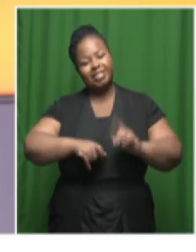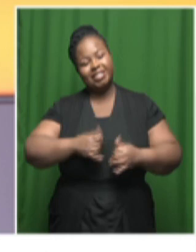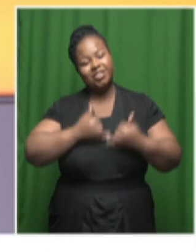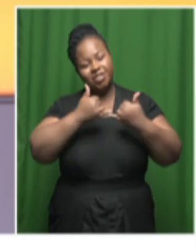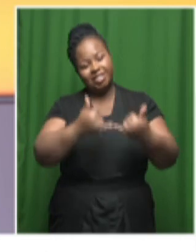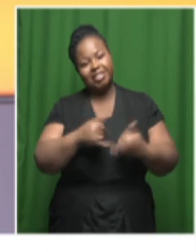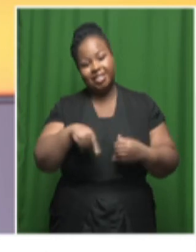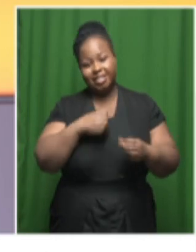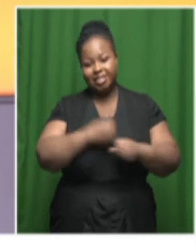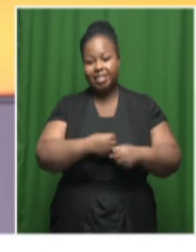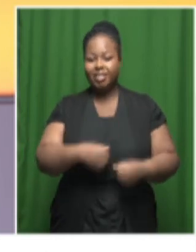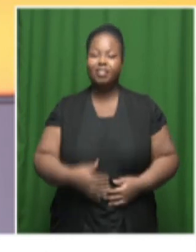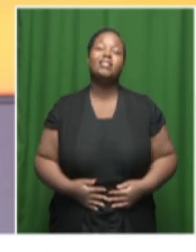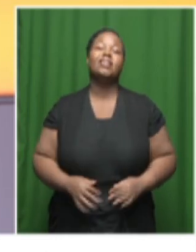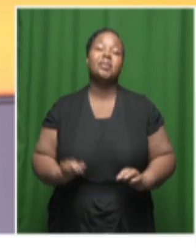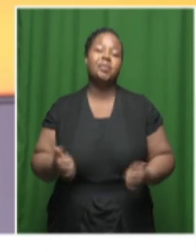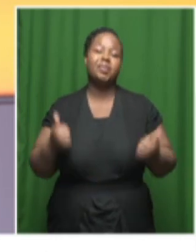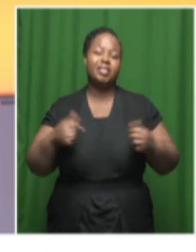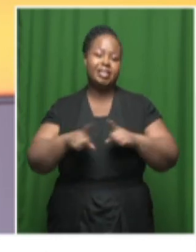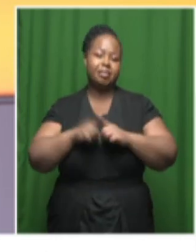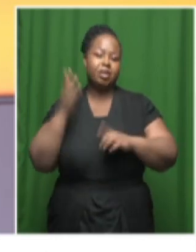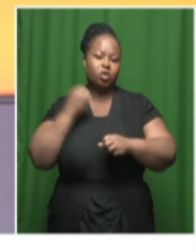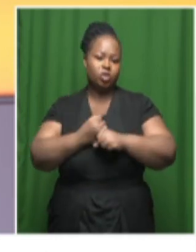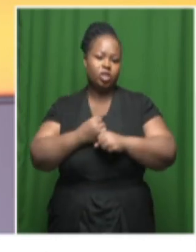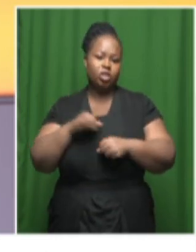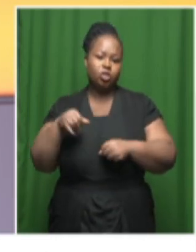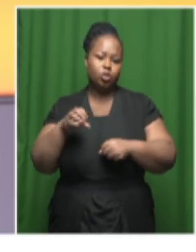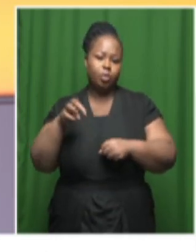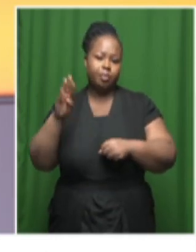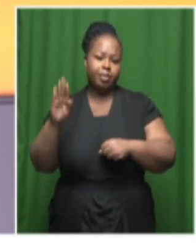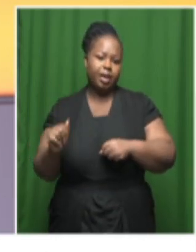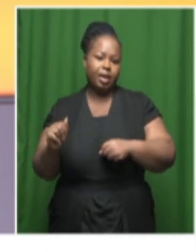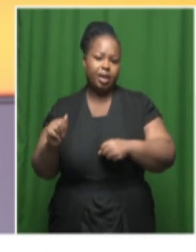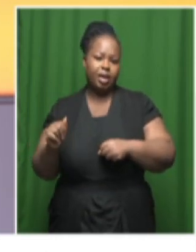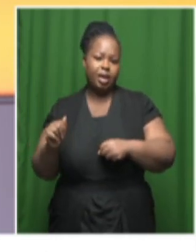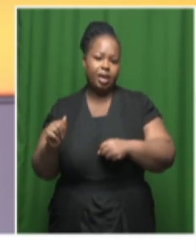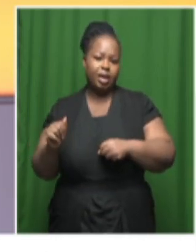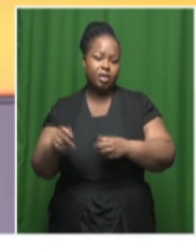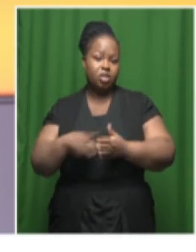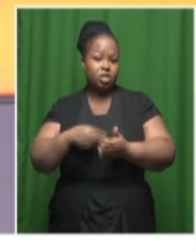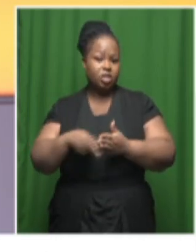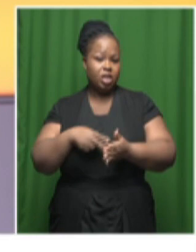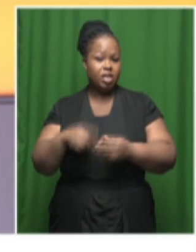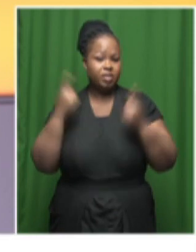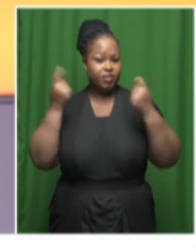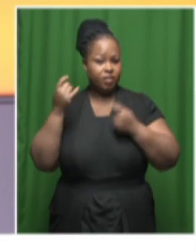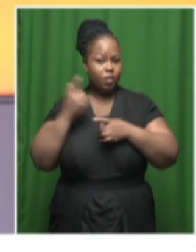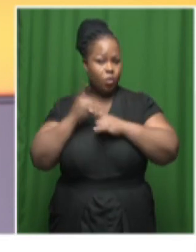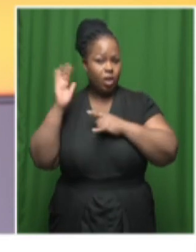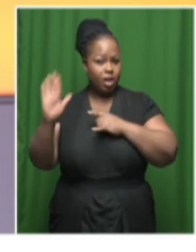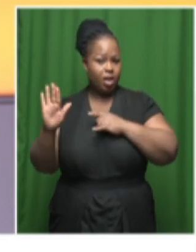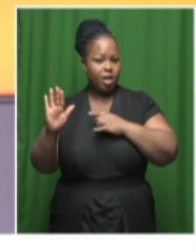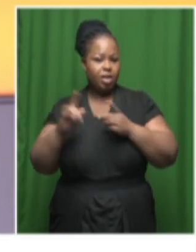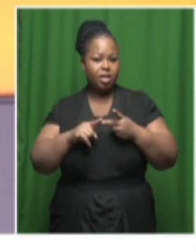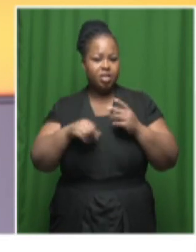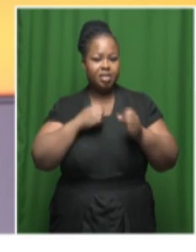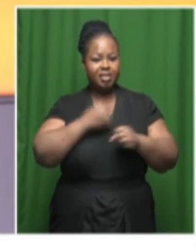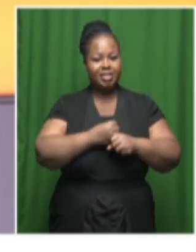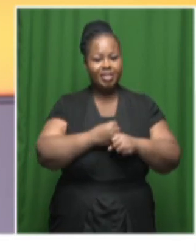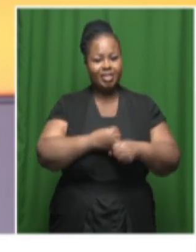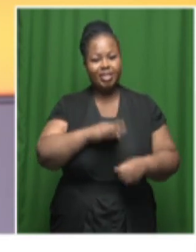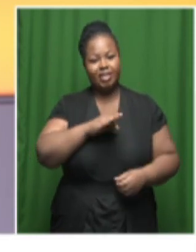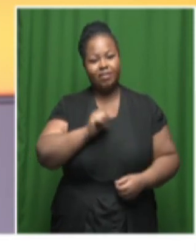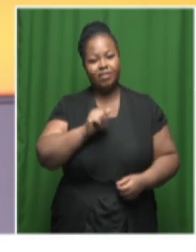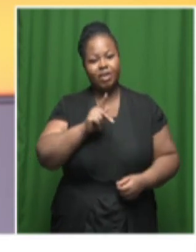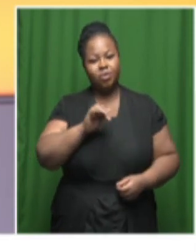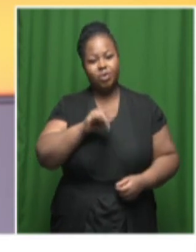this year's was as extraordinary as last year. Last year, Jomba Dance Festival won. And this year, of course,